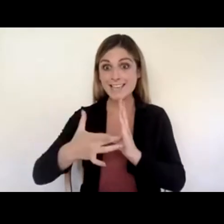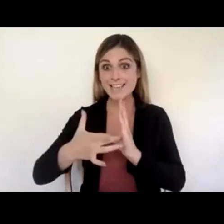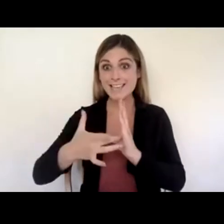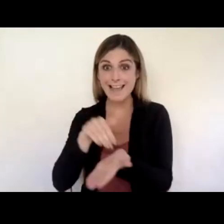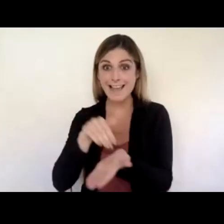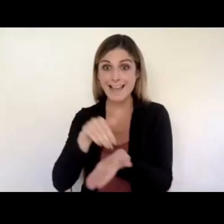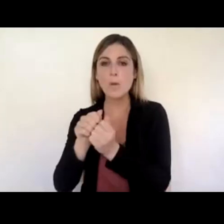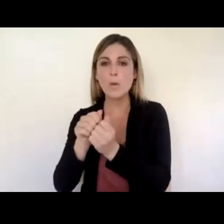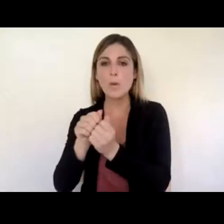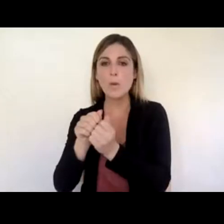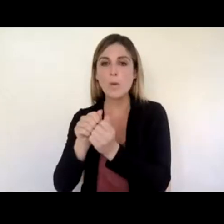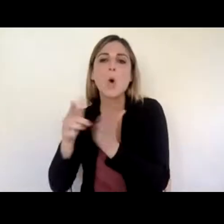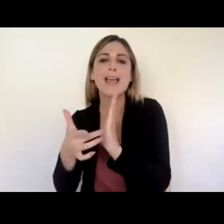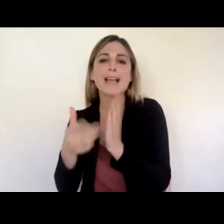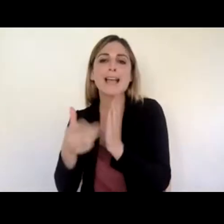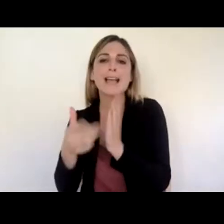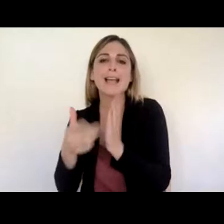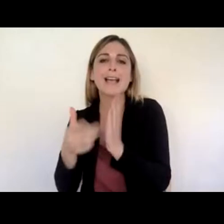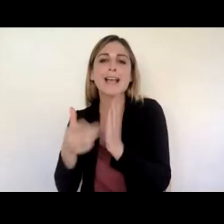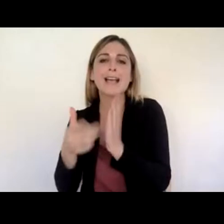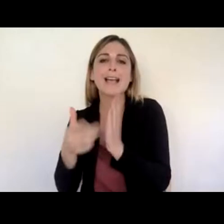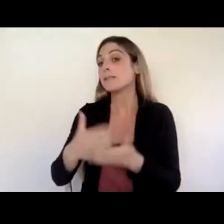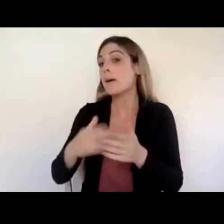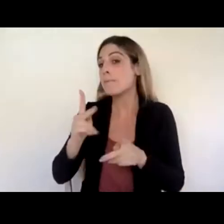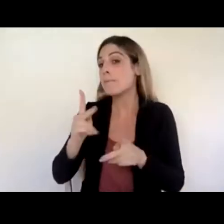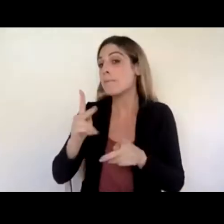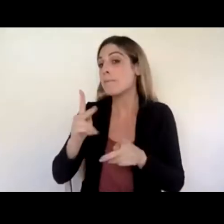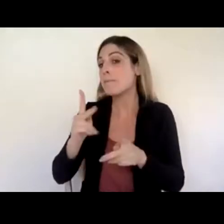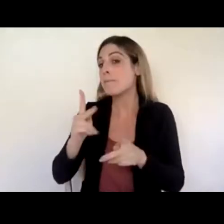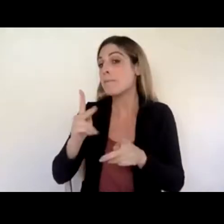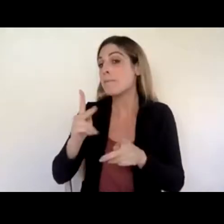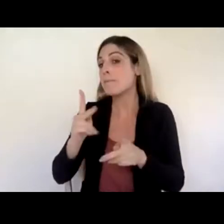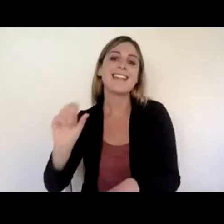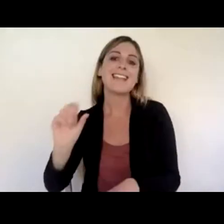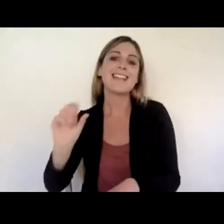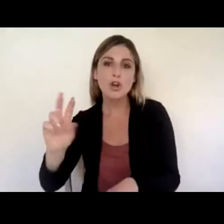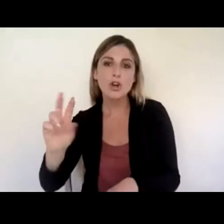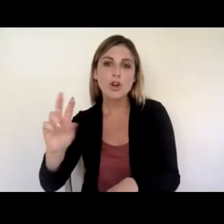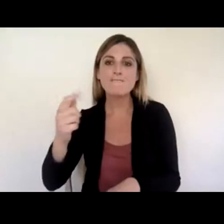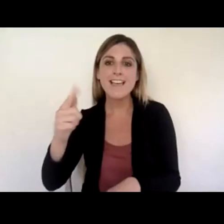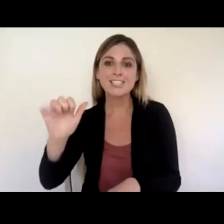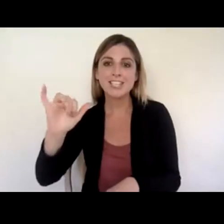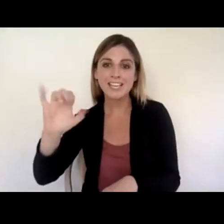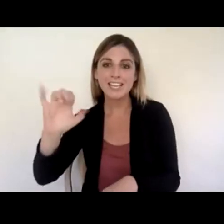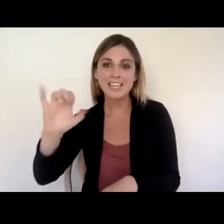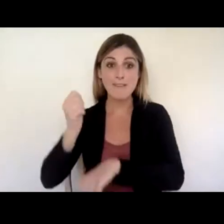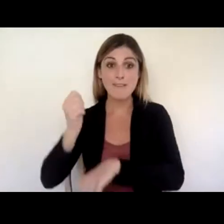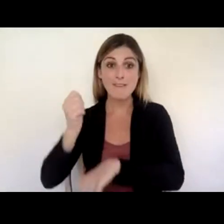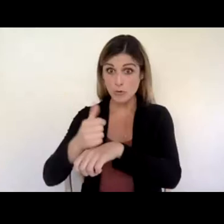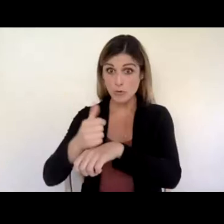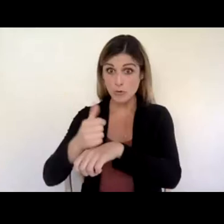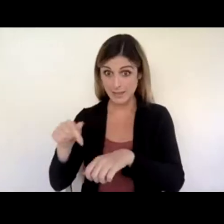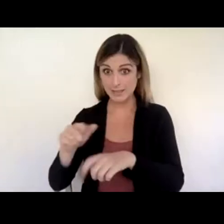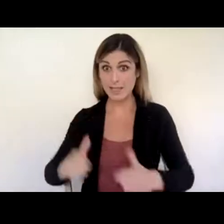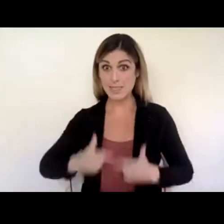I'm the president and founder of Rochester Lifestyle Medicine Institute, and I'm so excited to have you all here tonight to hear our